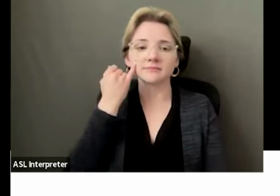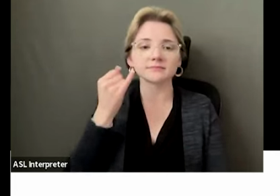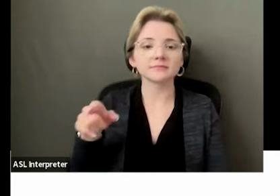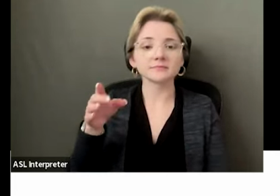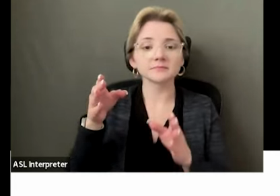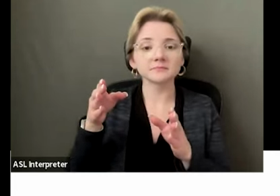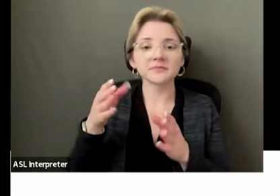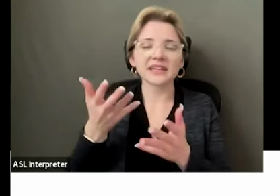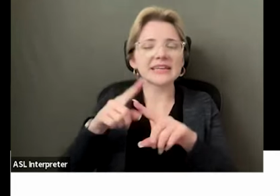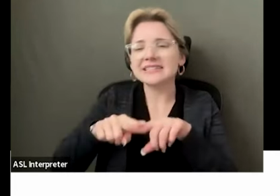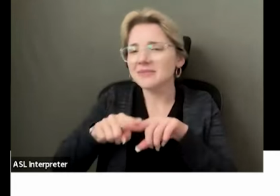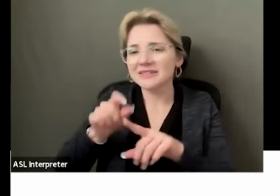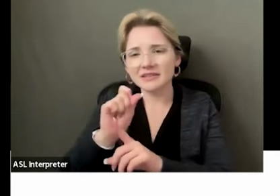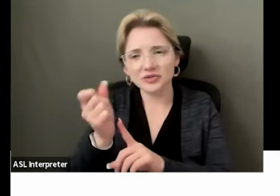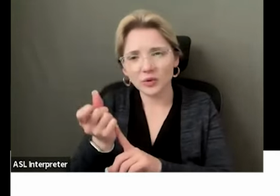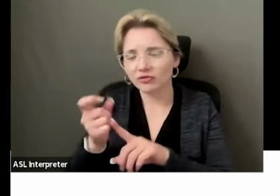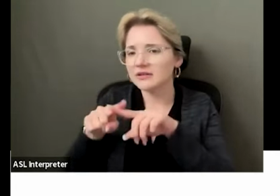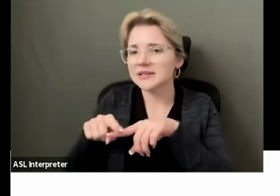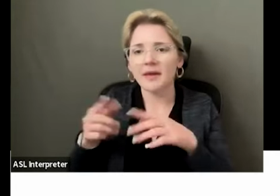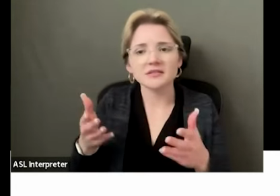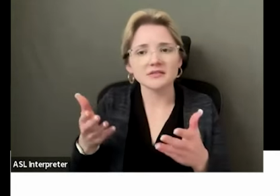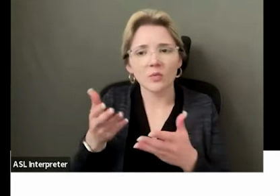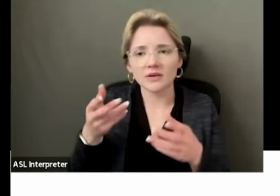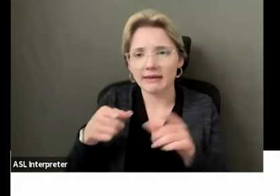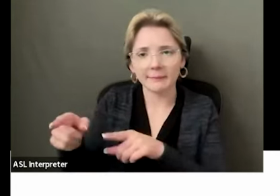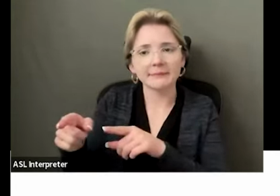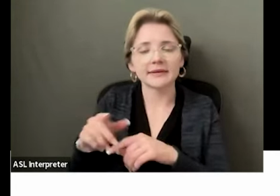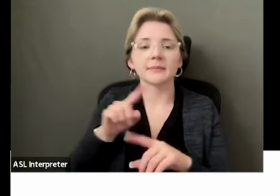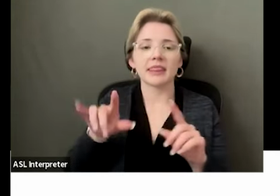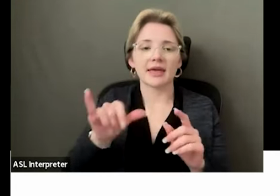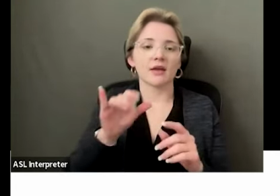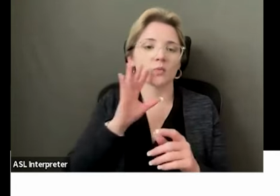what's happening. But something helpful to note.